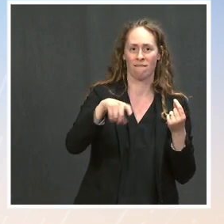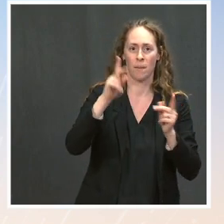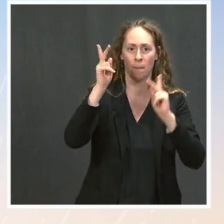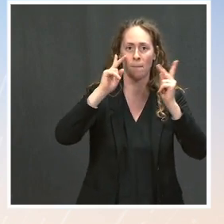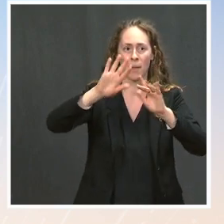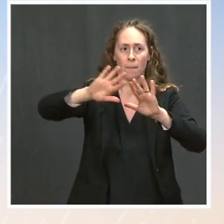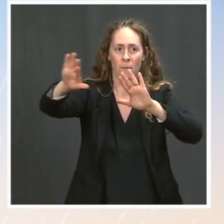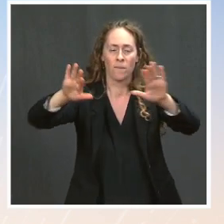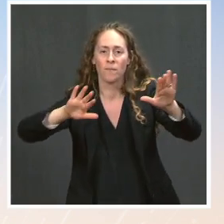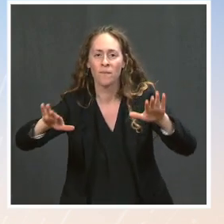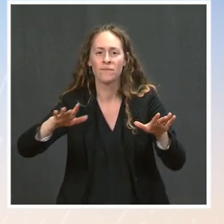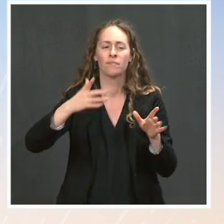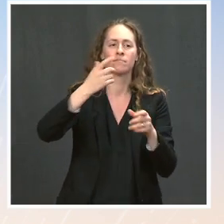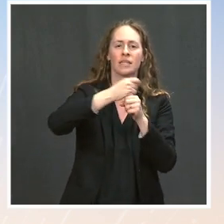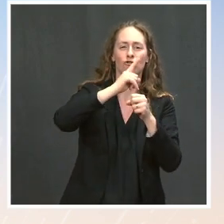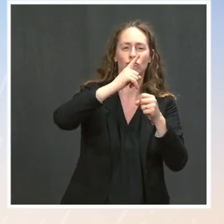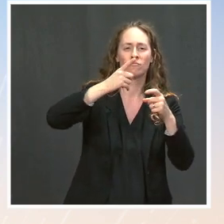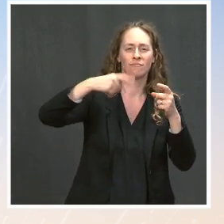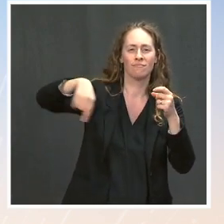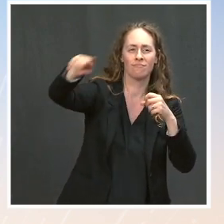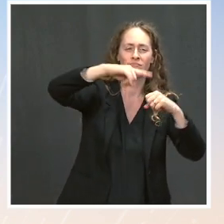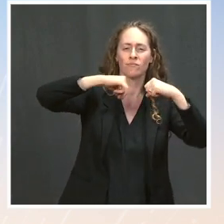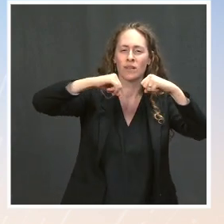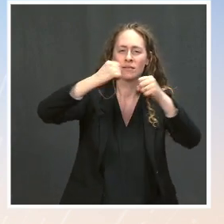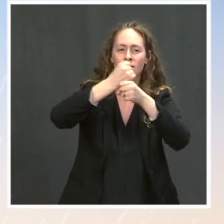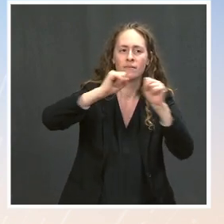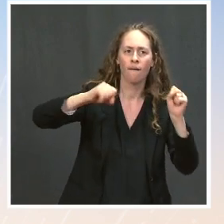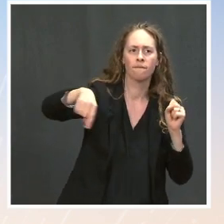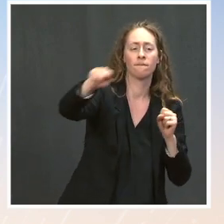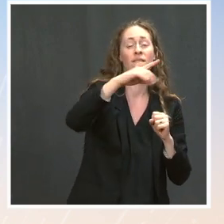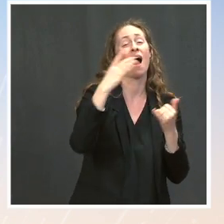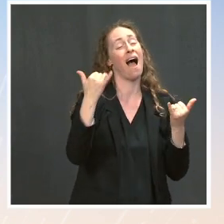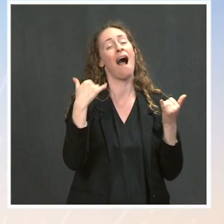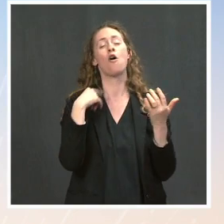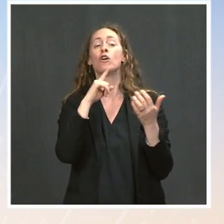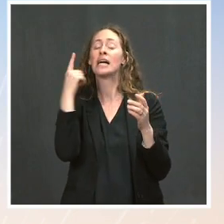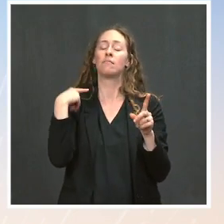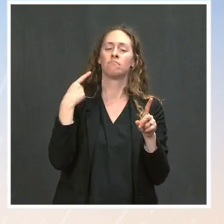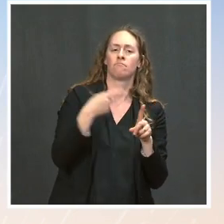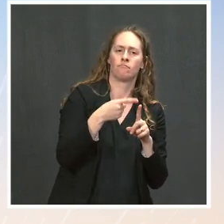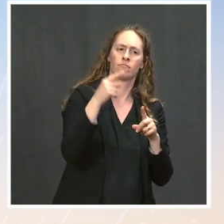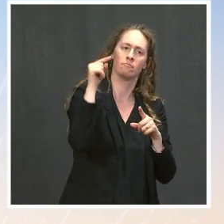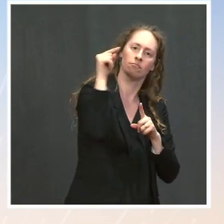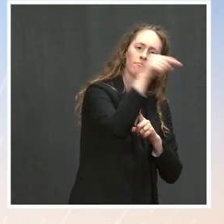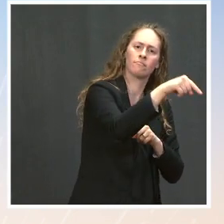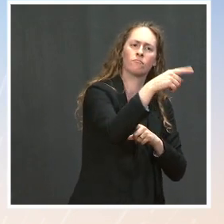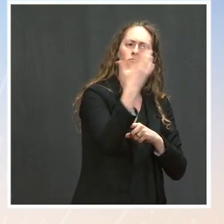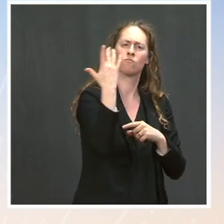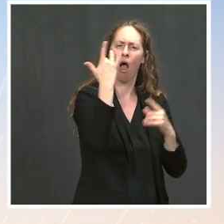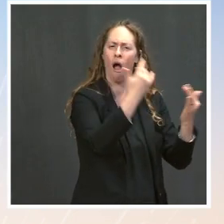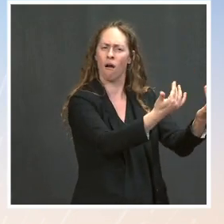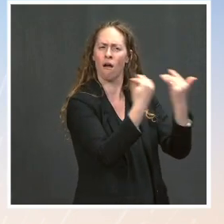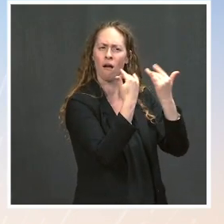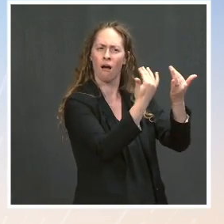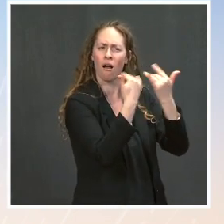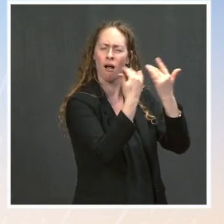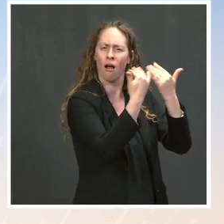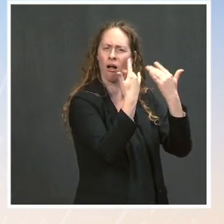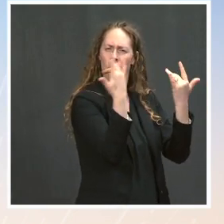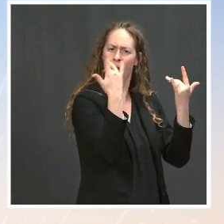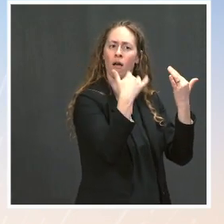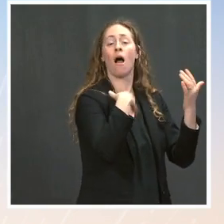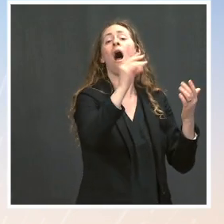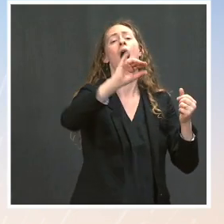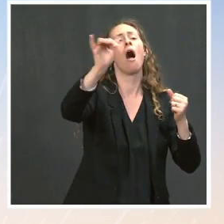comes. Our focus here is on solutions, on making progress, on moving these kids out of these facilities, on getting them connected